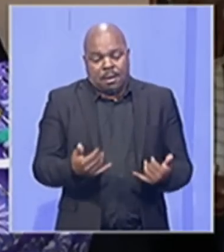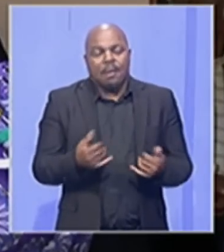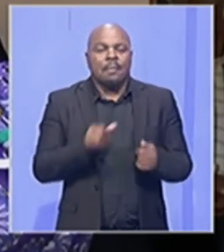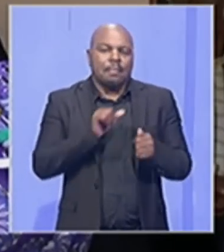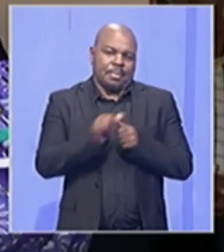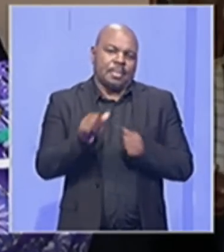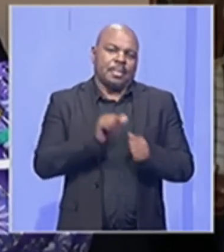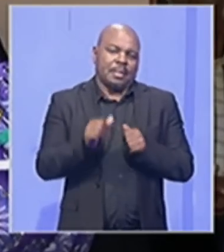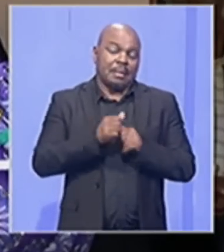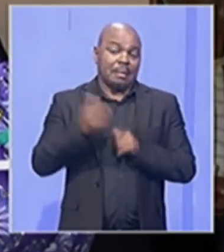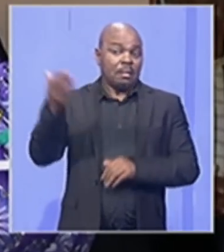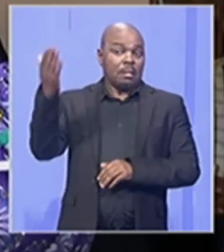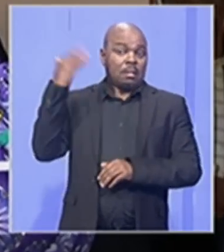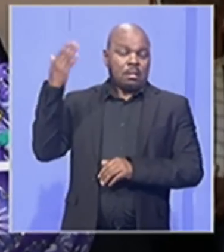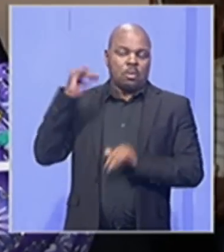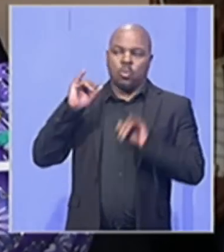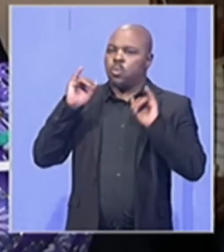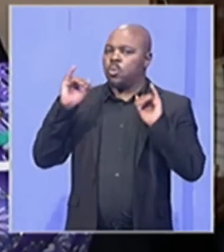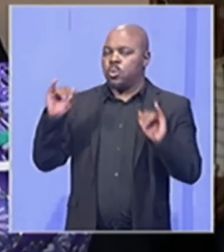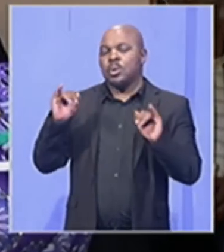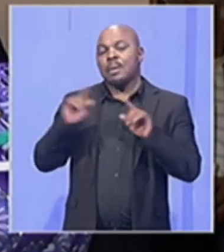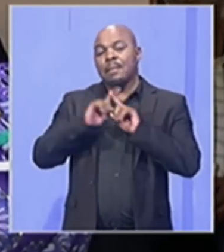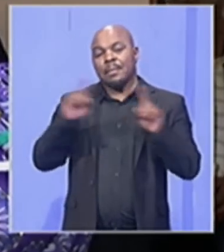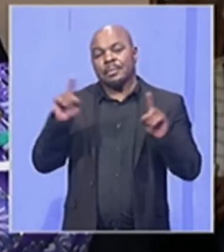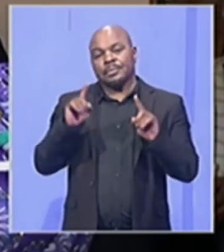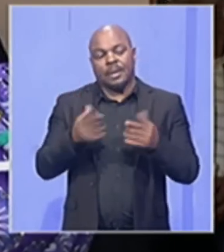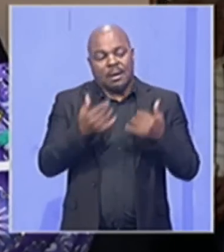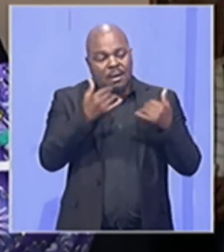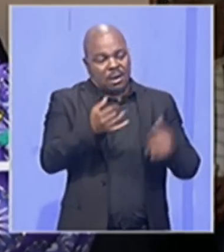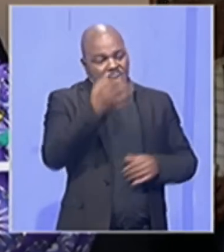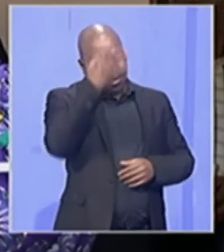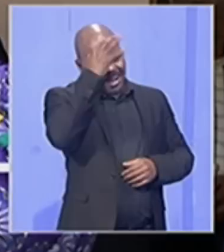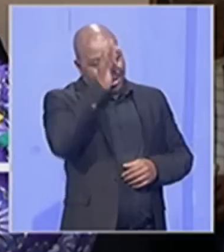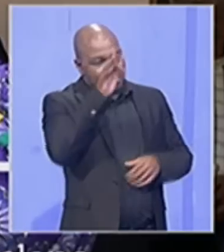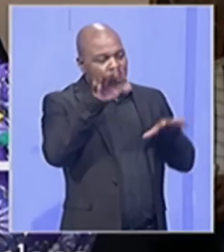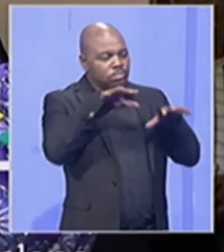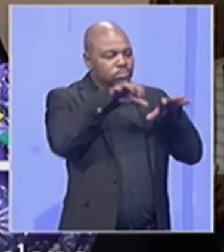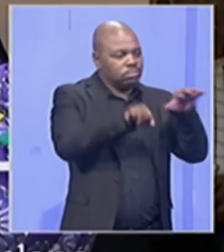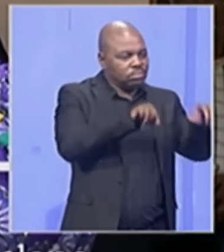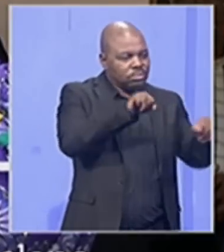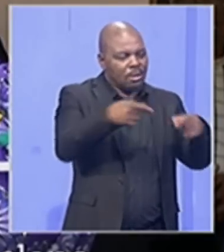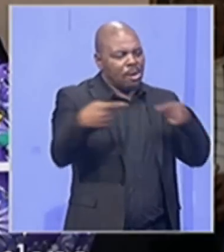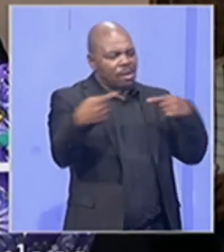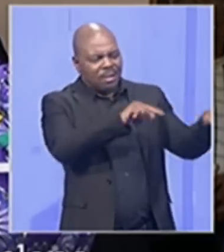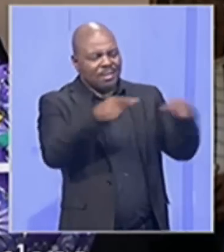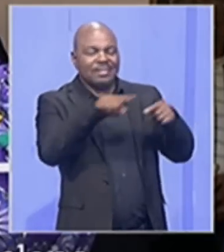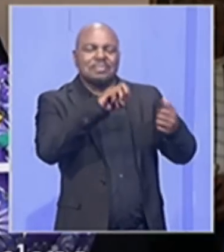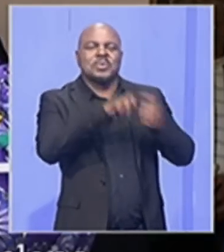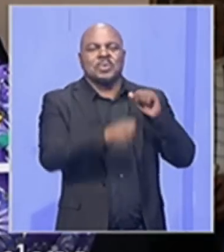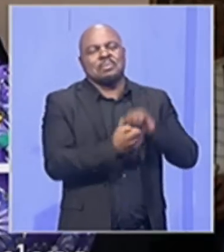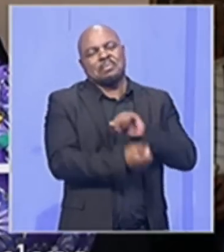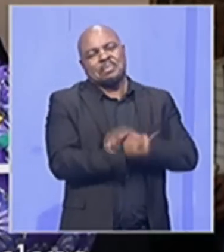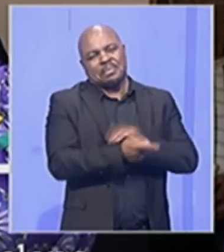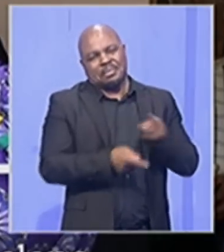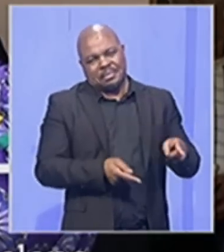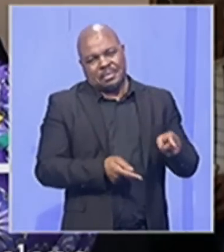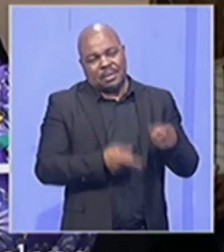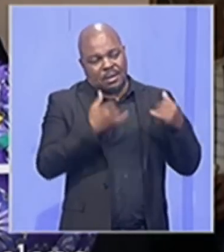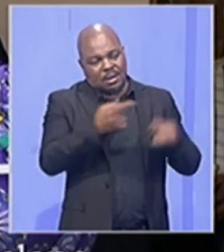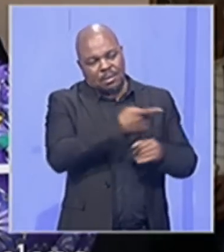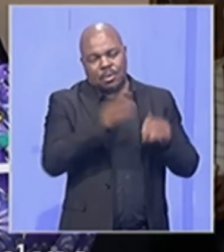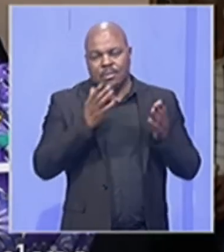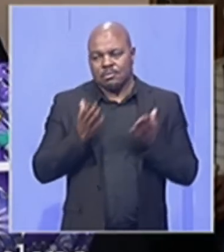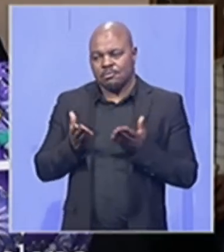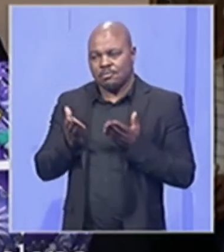come from as a country. Just that those in government ruin things when they start fighting amongst themselves, which makes them unable to